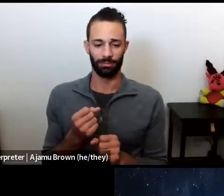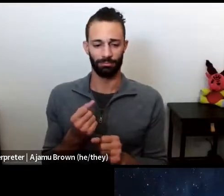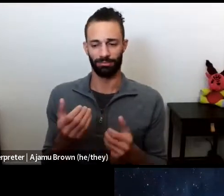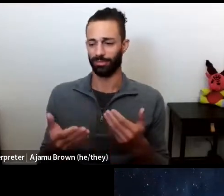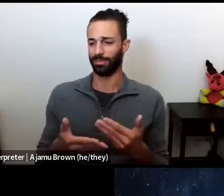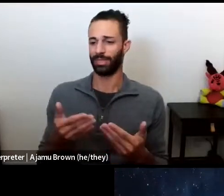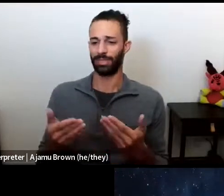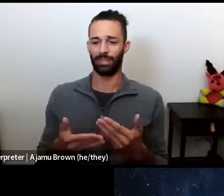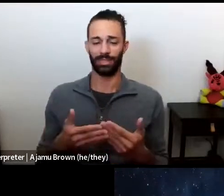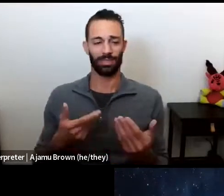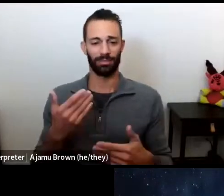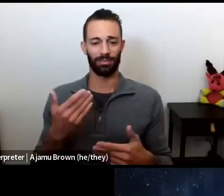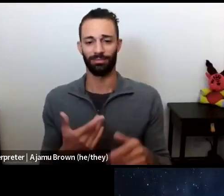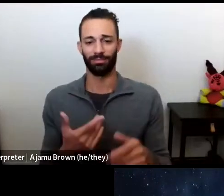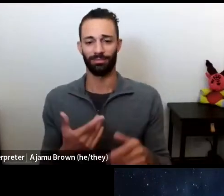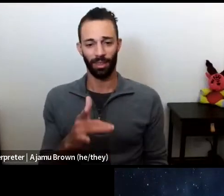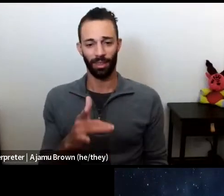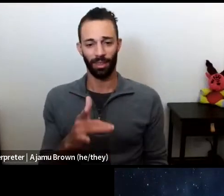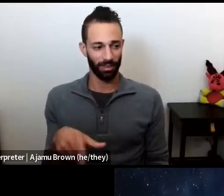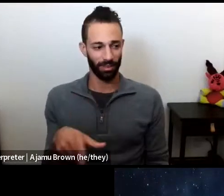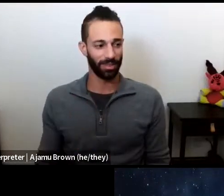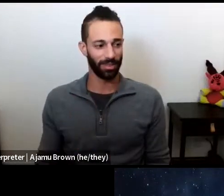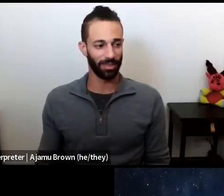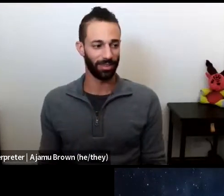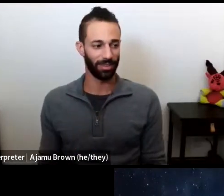You're lucky.